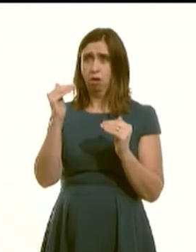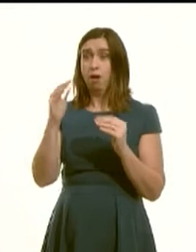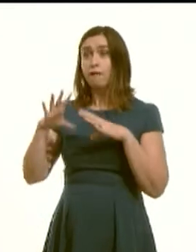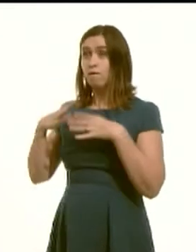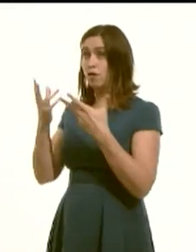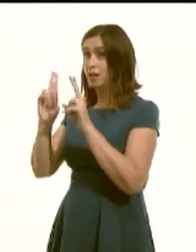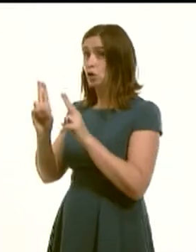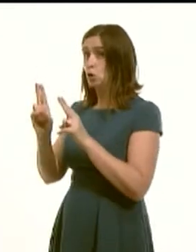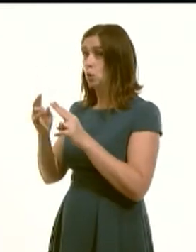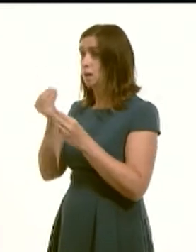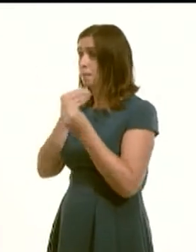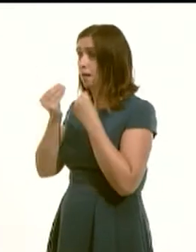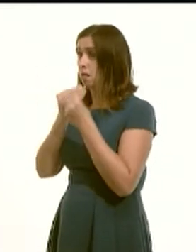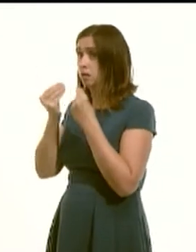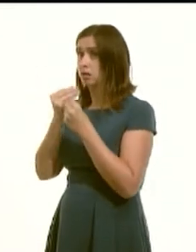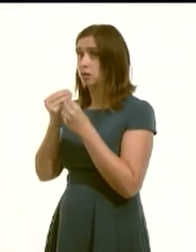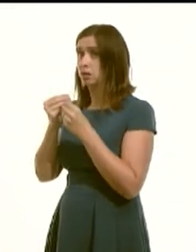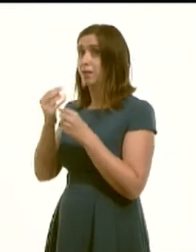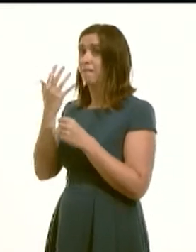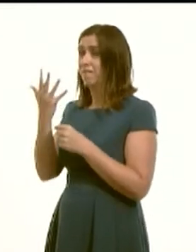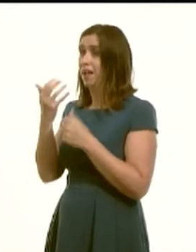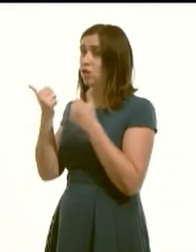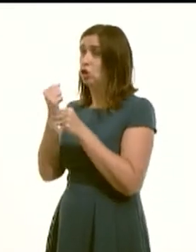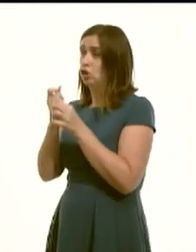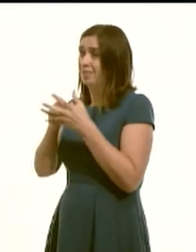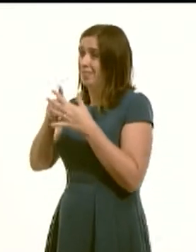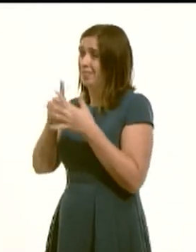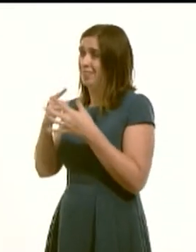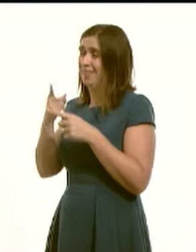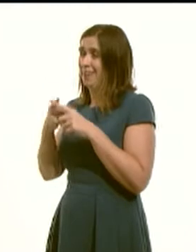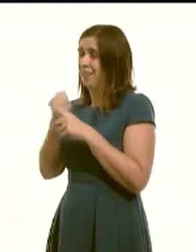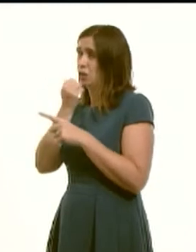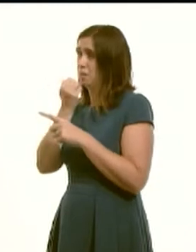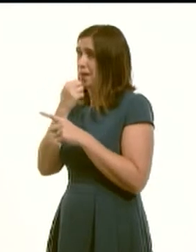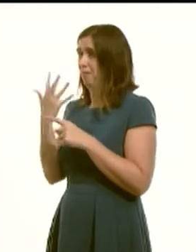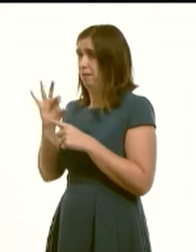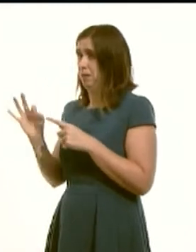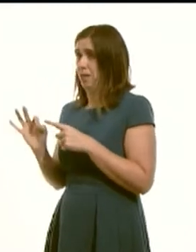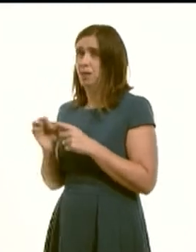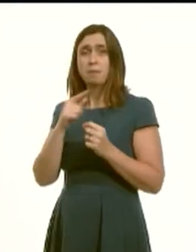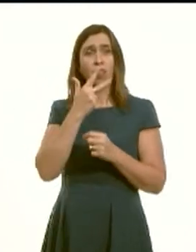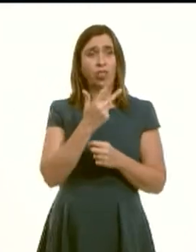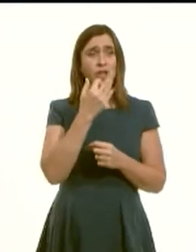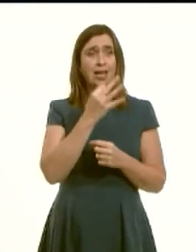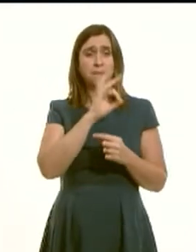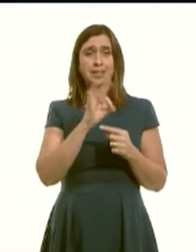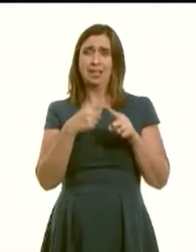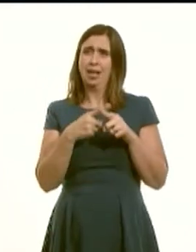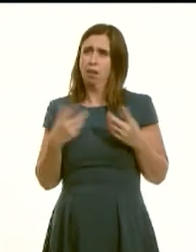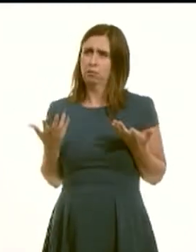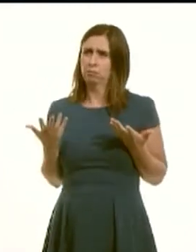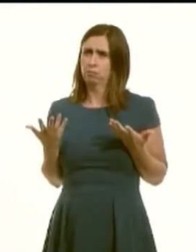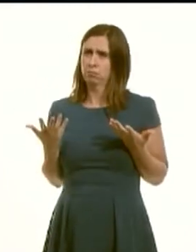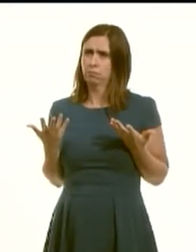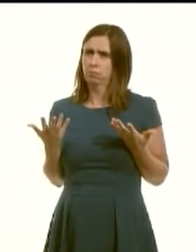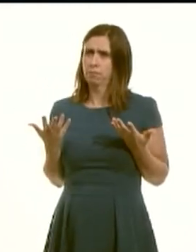meals achieve five good GCSEs, including English and maths, compared to 38% of similar children in England. Now,